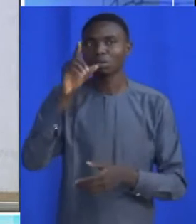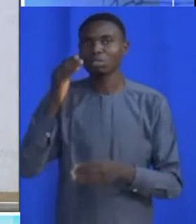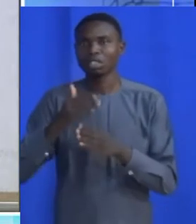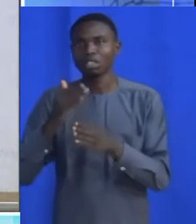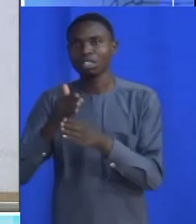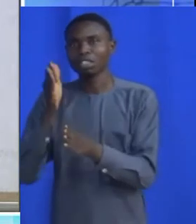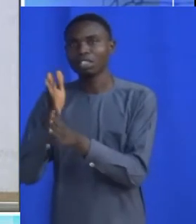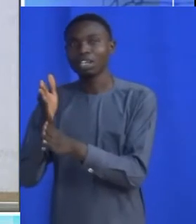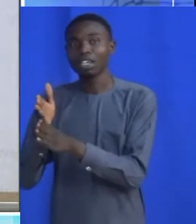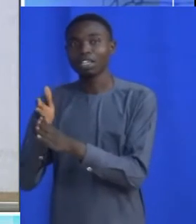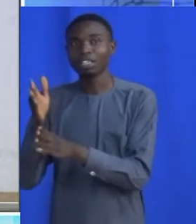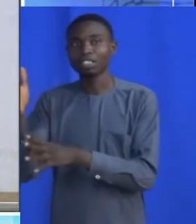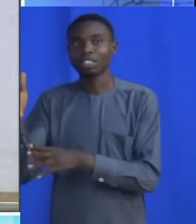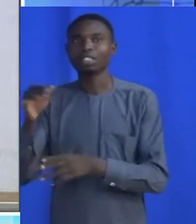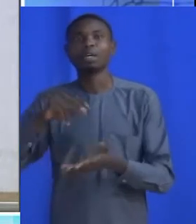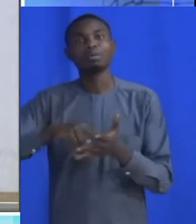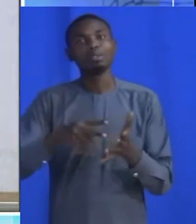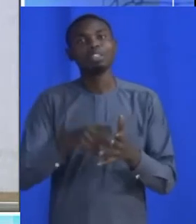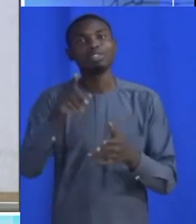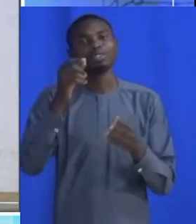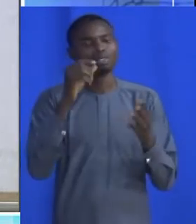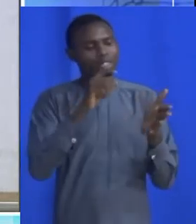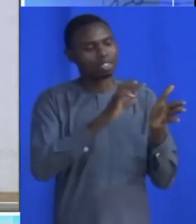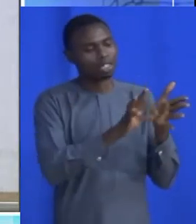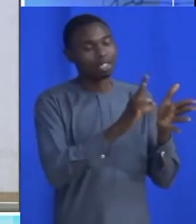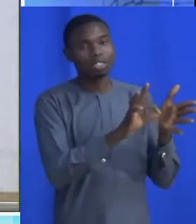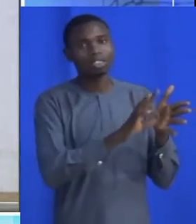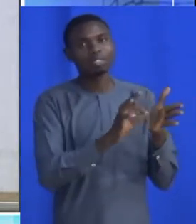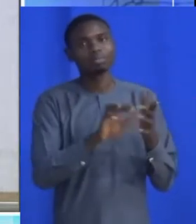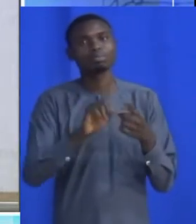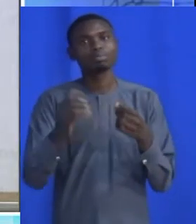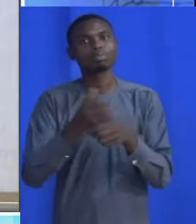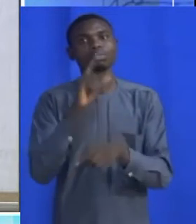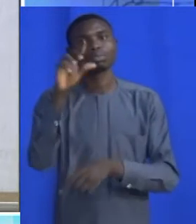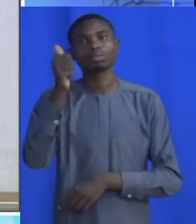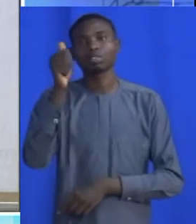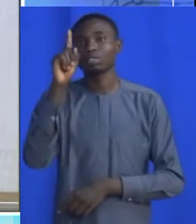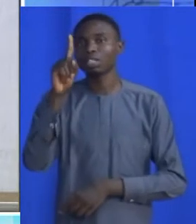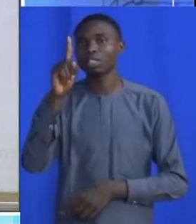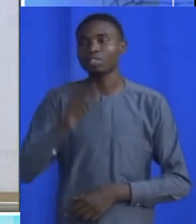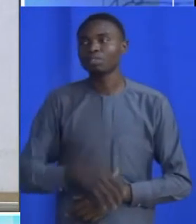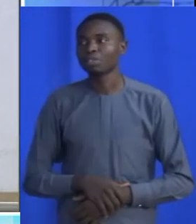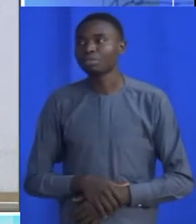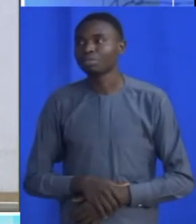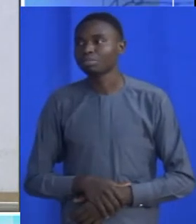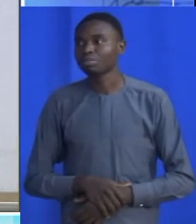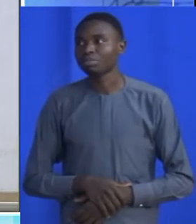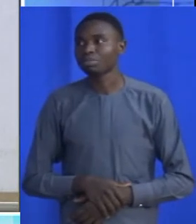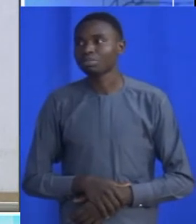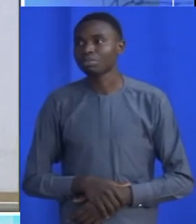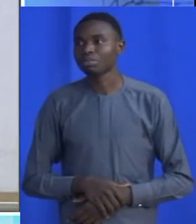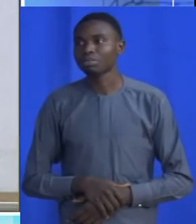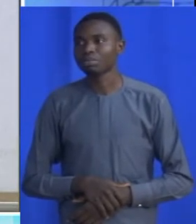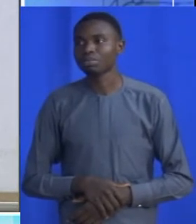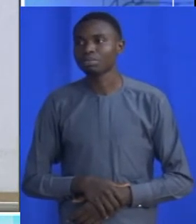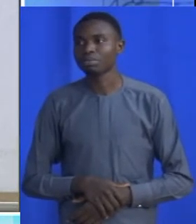law. Does he recognize the fundamental human rights of the citizen? Does he protect it? Or citizens are just suffering unjustly?